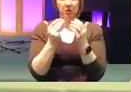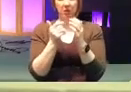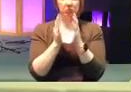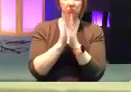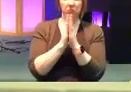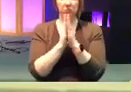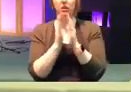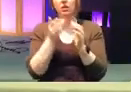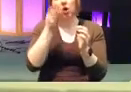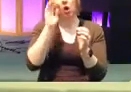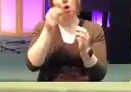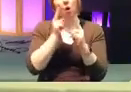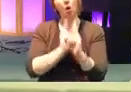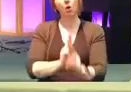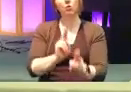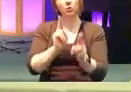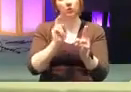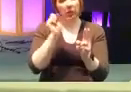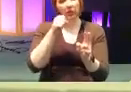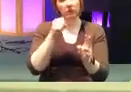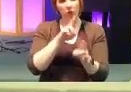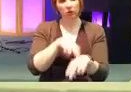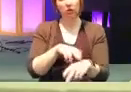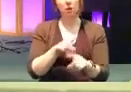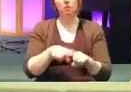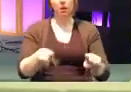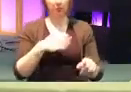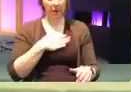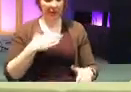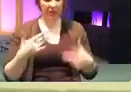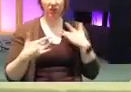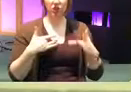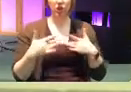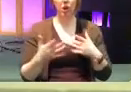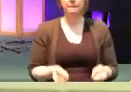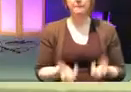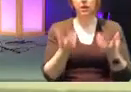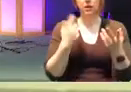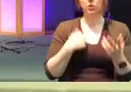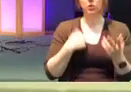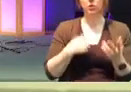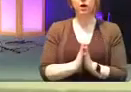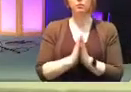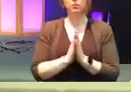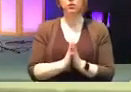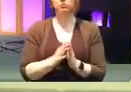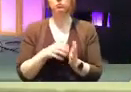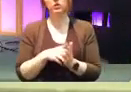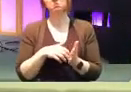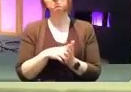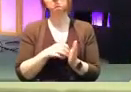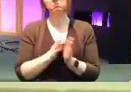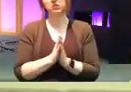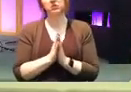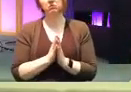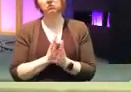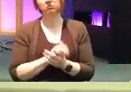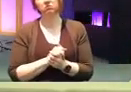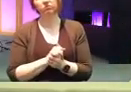God hears those. But my concern is that for many, we're praying, quite honestly, some pretty weak prayers.